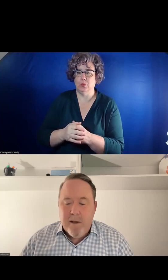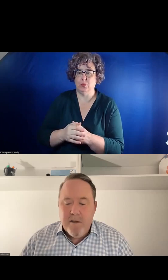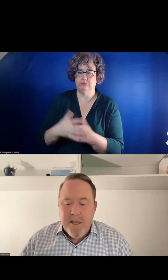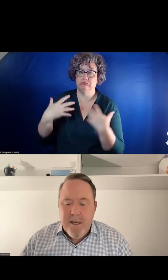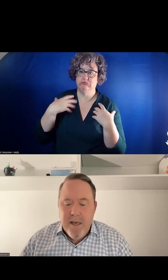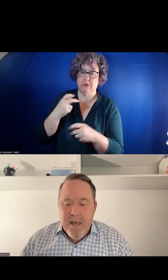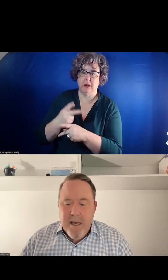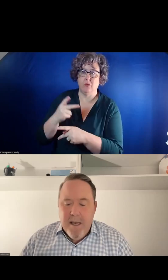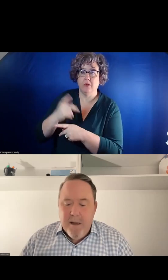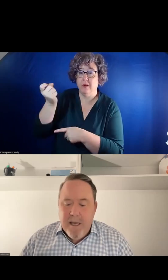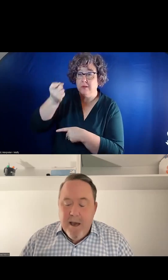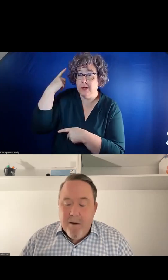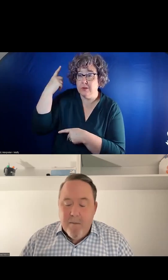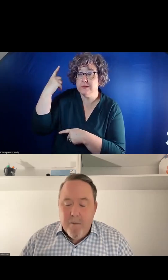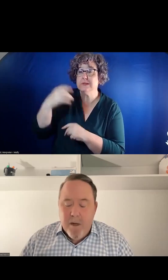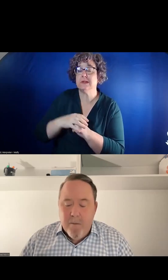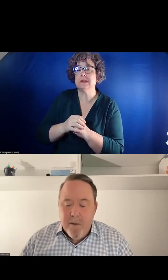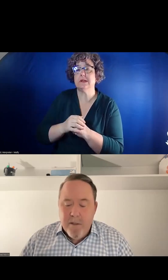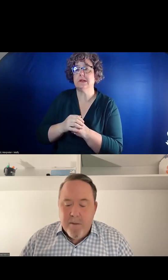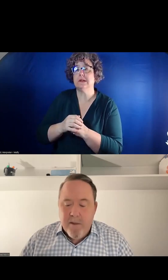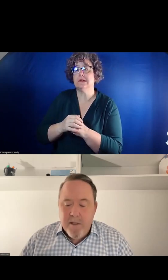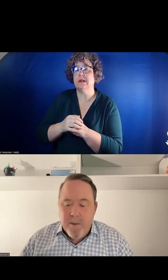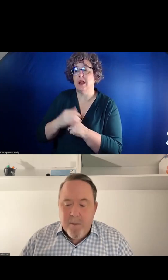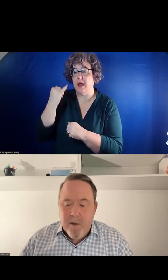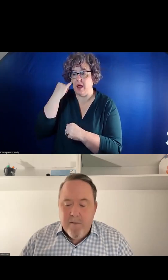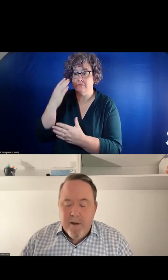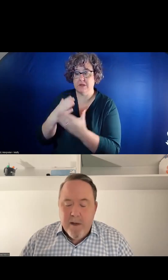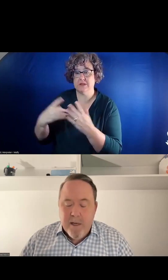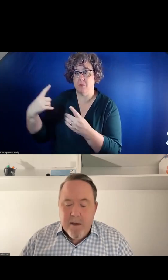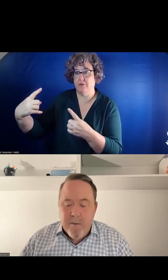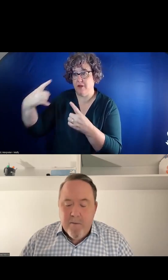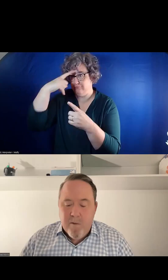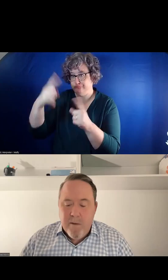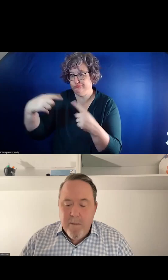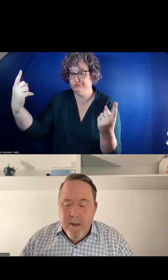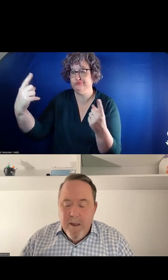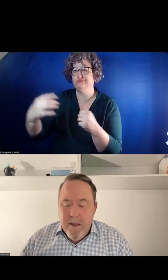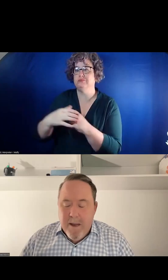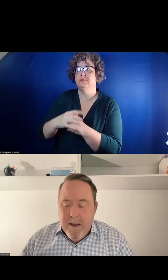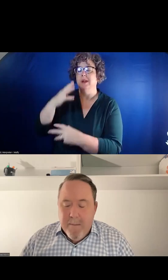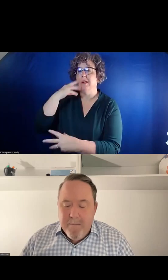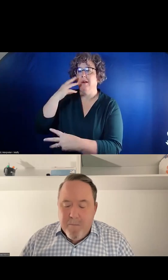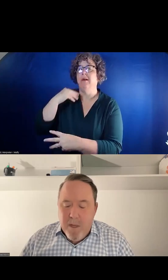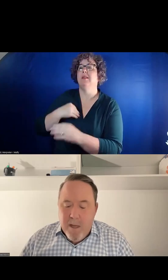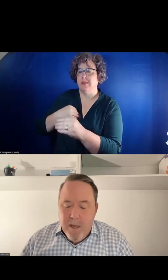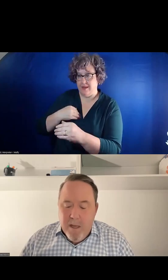healthcare literacy, and counter what some of the things people have encountered before.